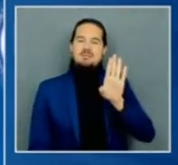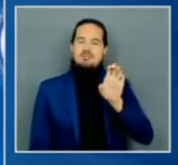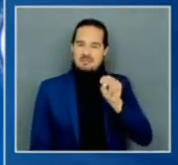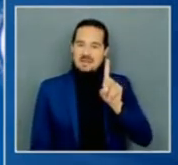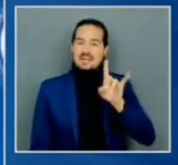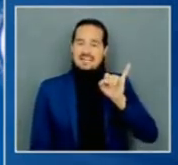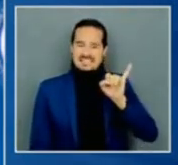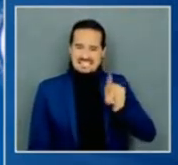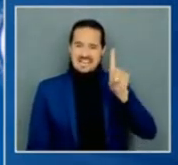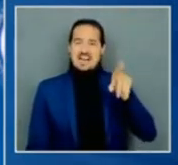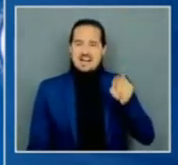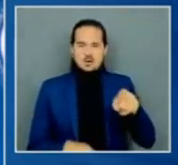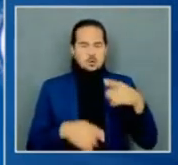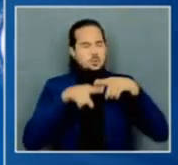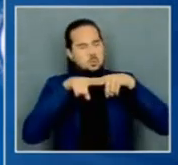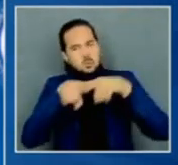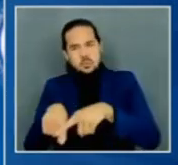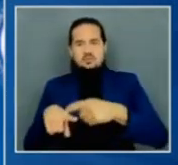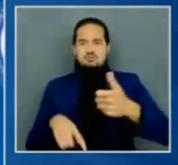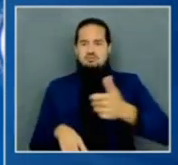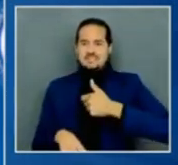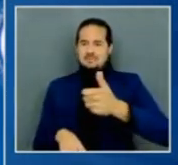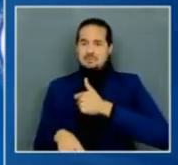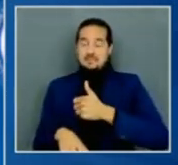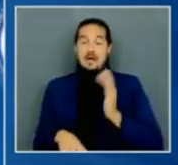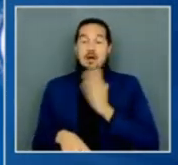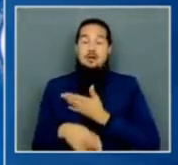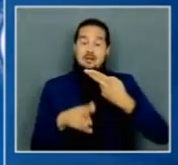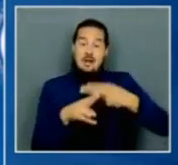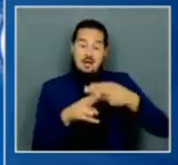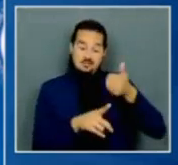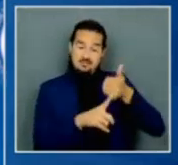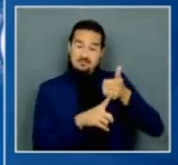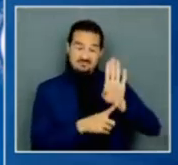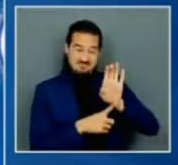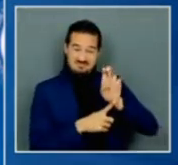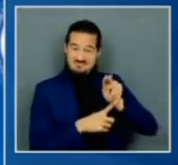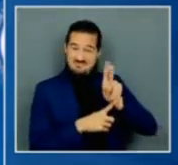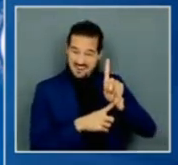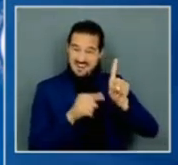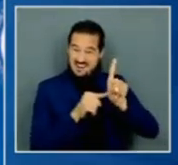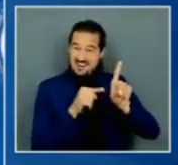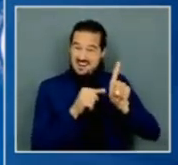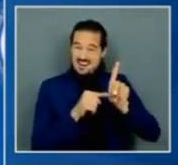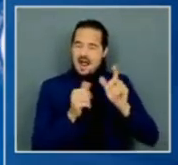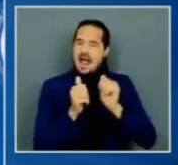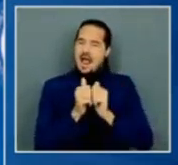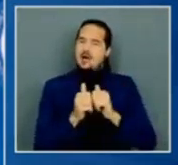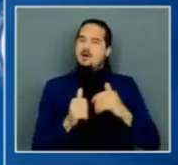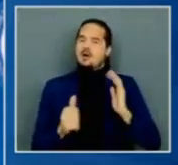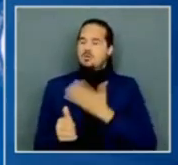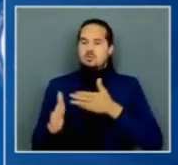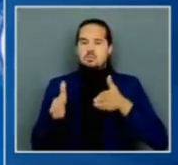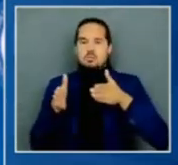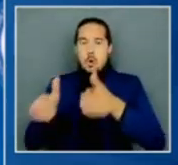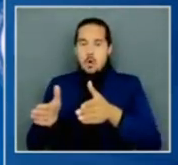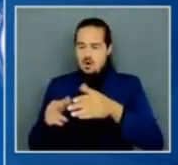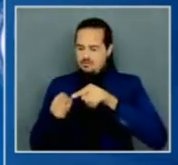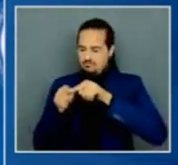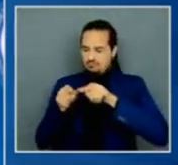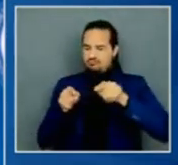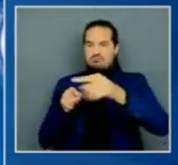American transportation, from trade along the river whose bend gives our city its name, to the rail lines that connected us to the rest of the